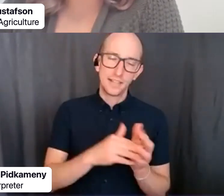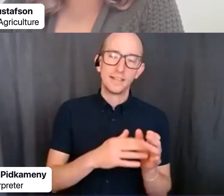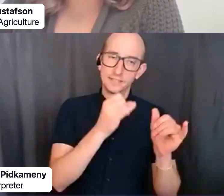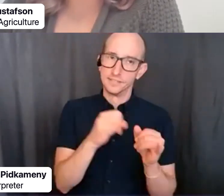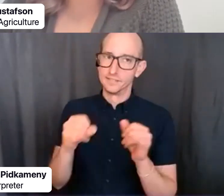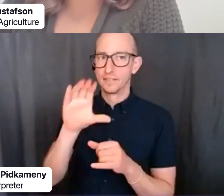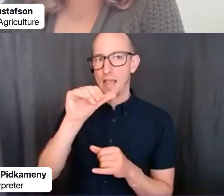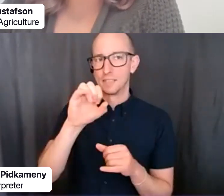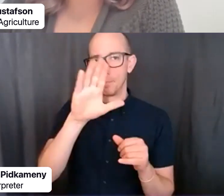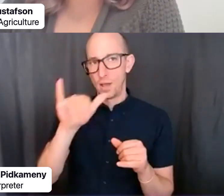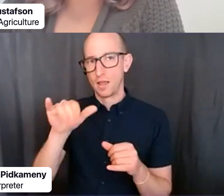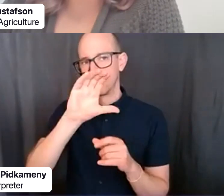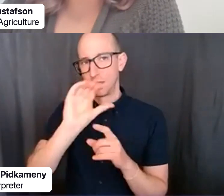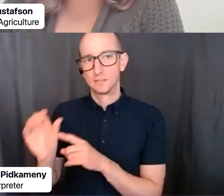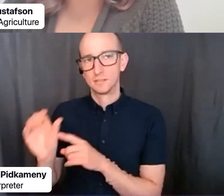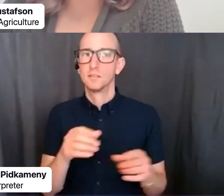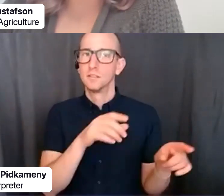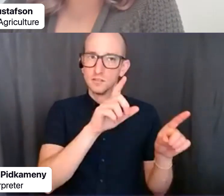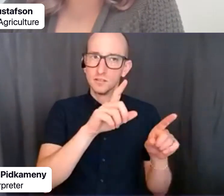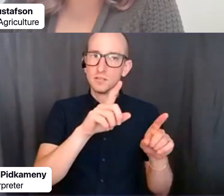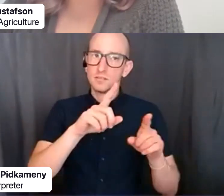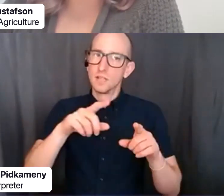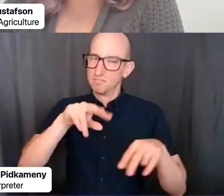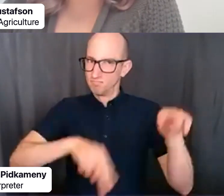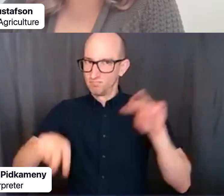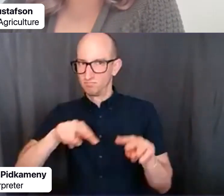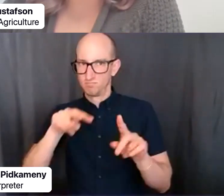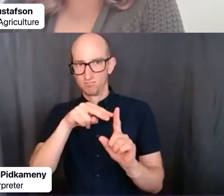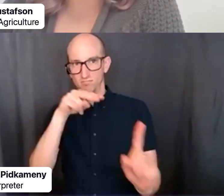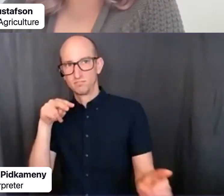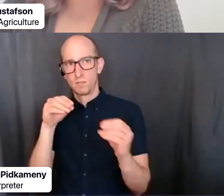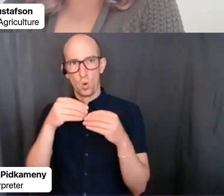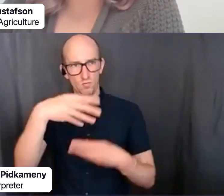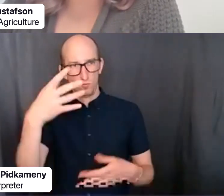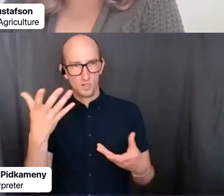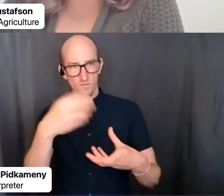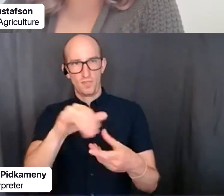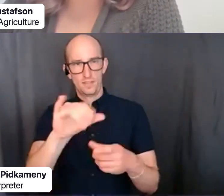kind of considering more factors in that situation.